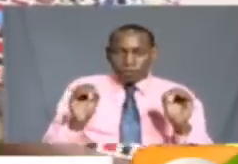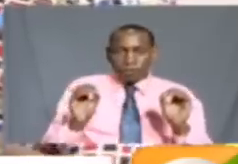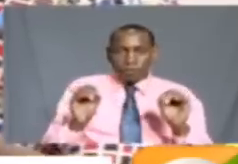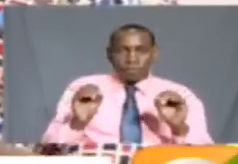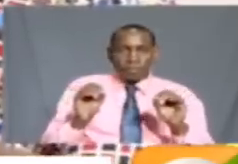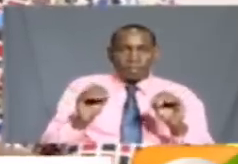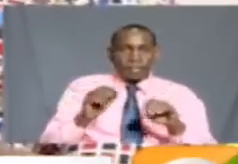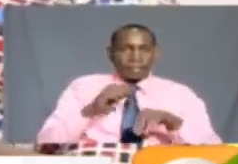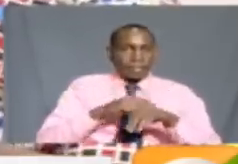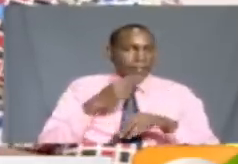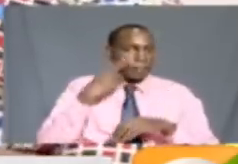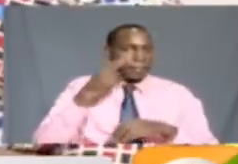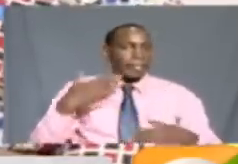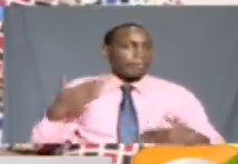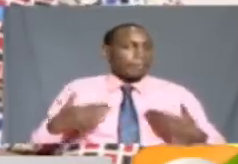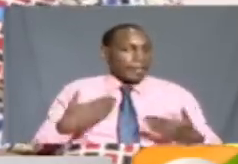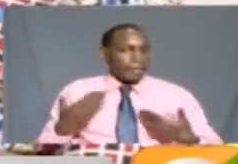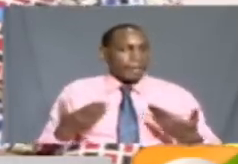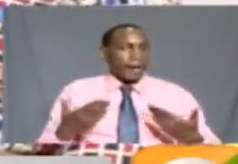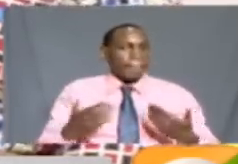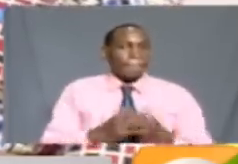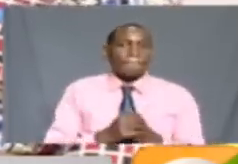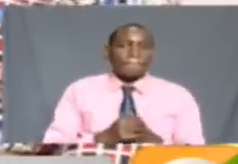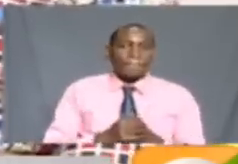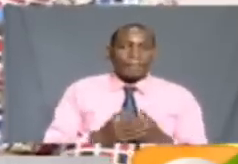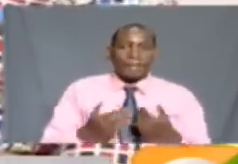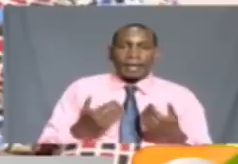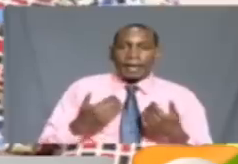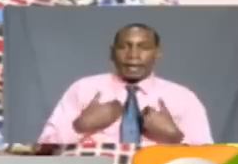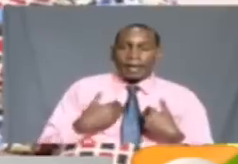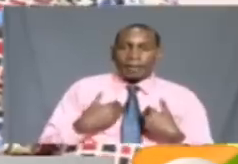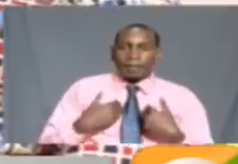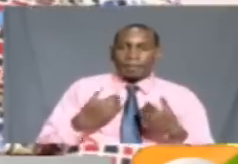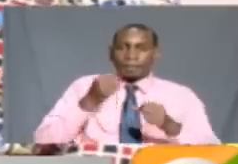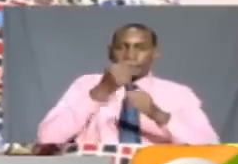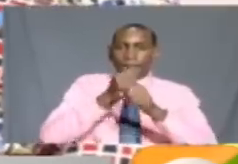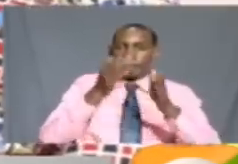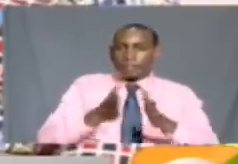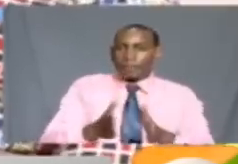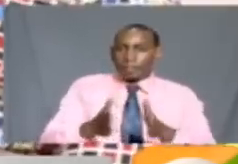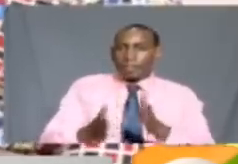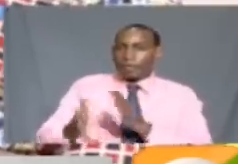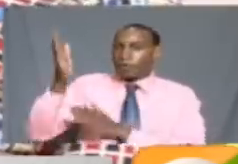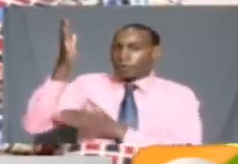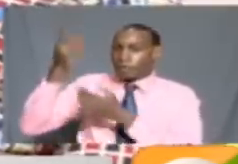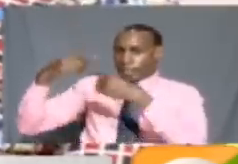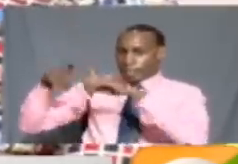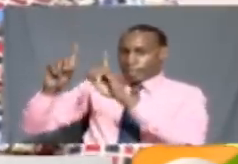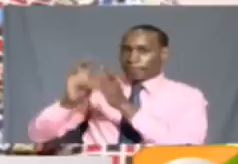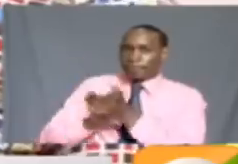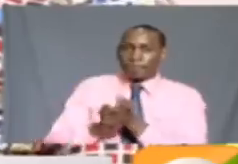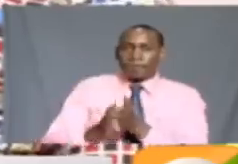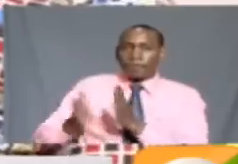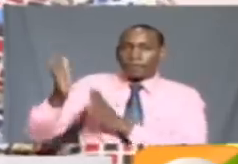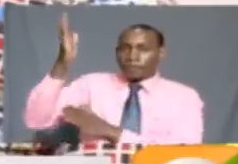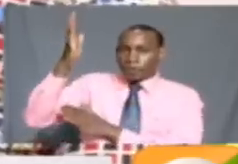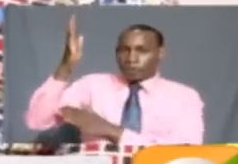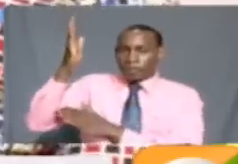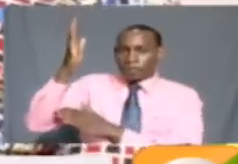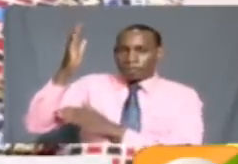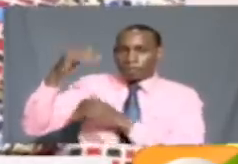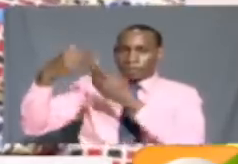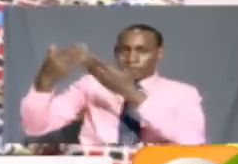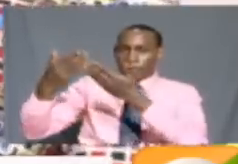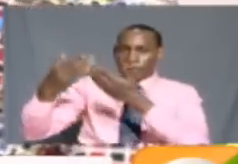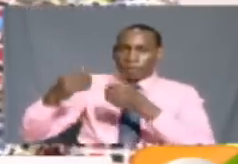at morals, we have the main stakeholder, who is God himself. He's the author of sex and